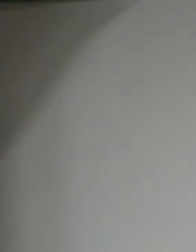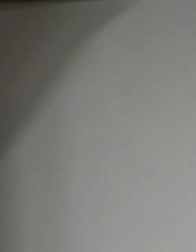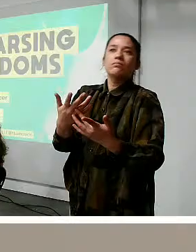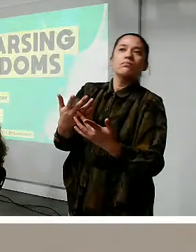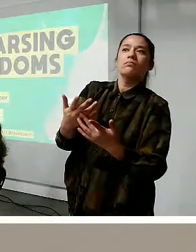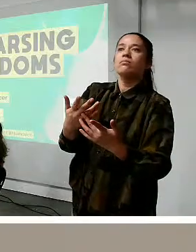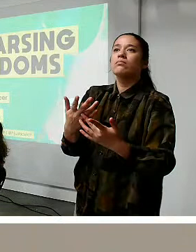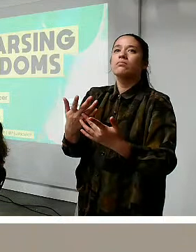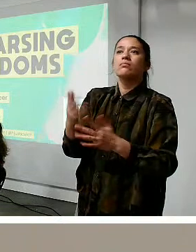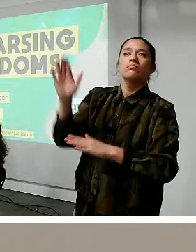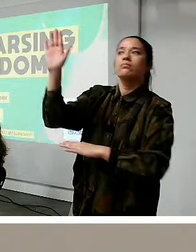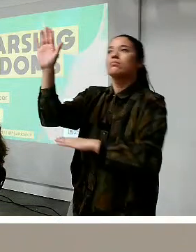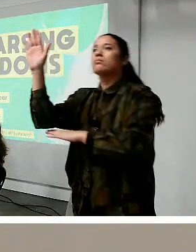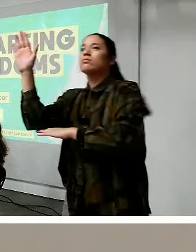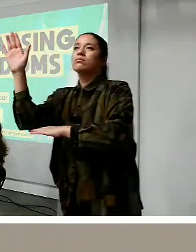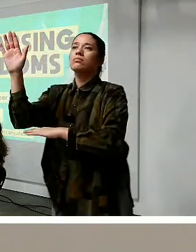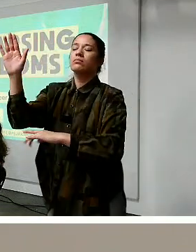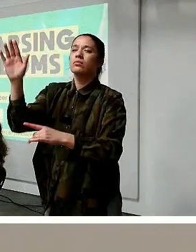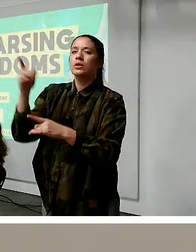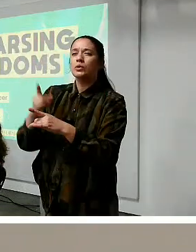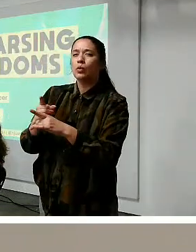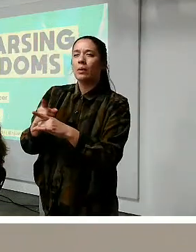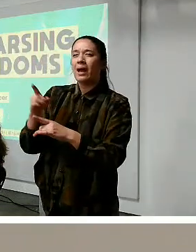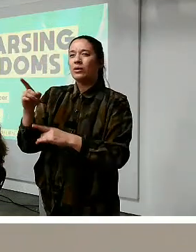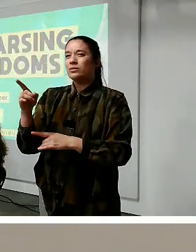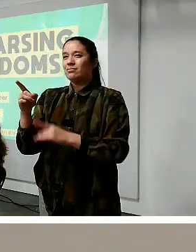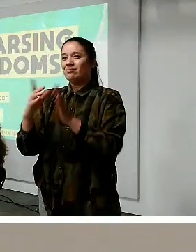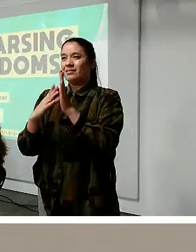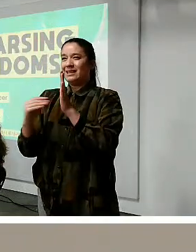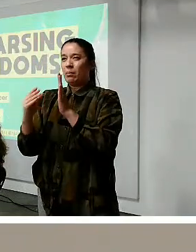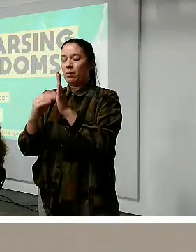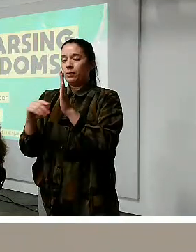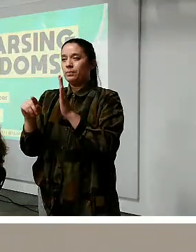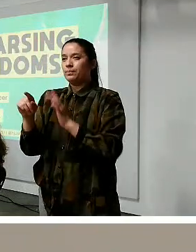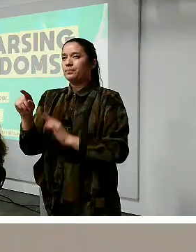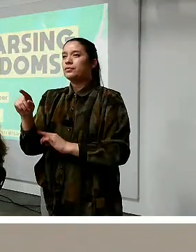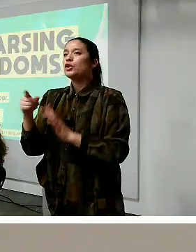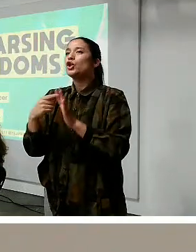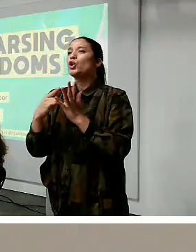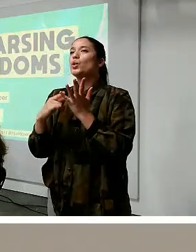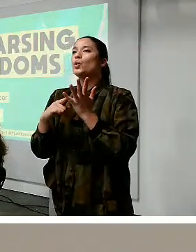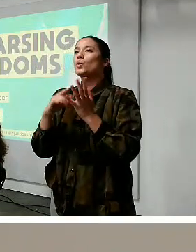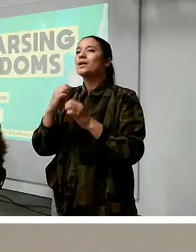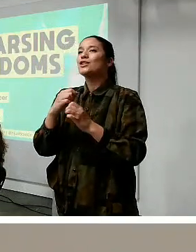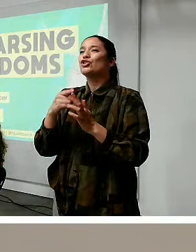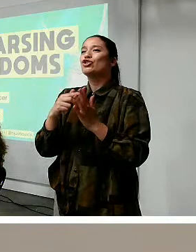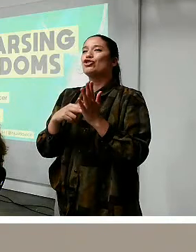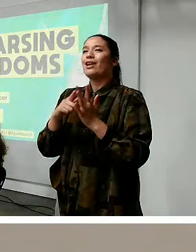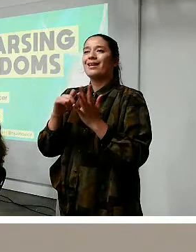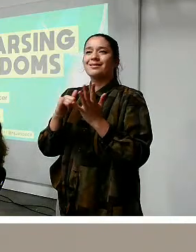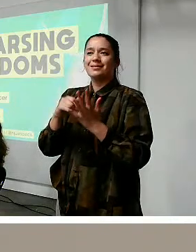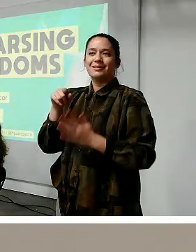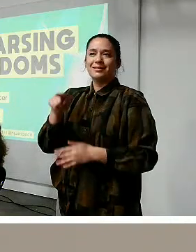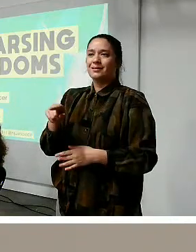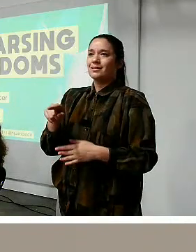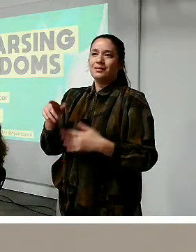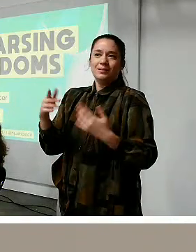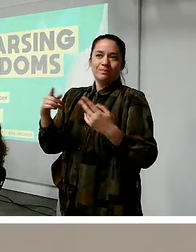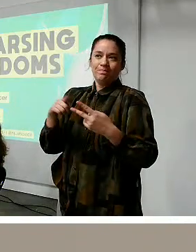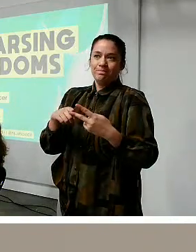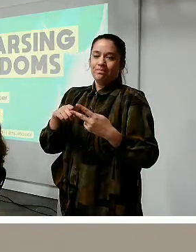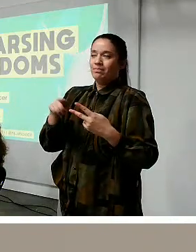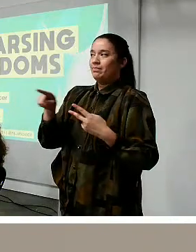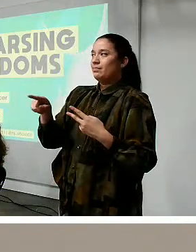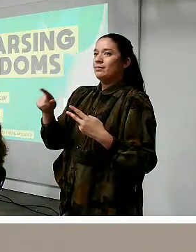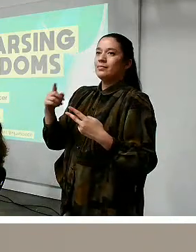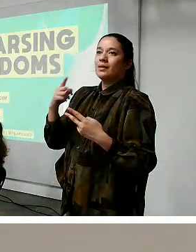undeniable, an absolute disregard for the life, for disabled life, for the lives of black people, people of colour. Why are black people dying at a higher